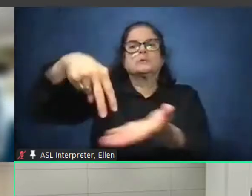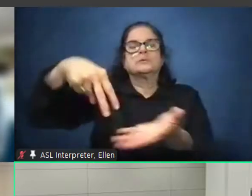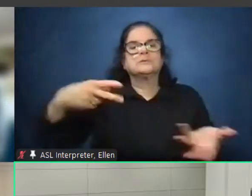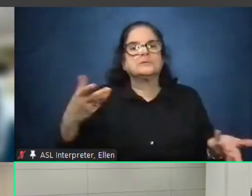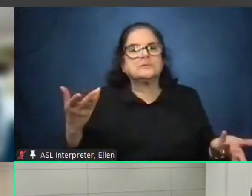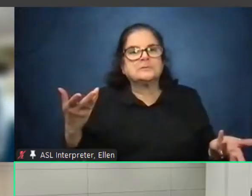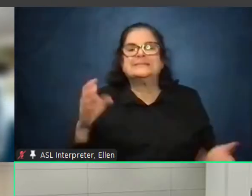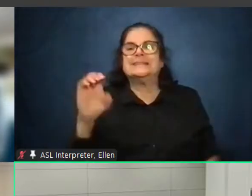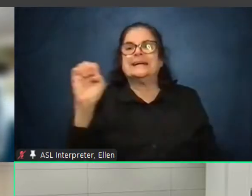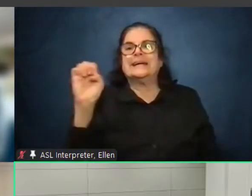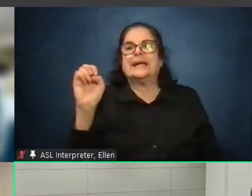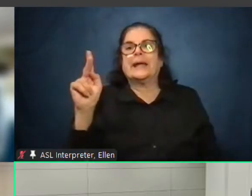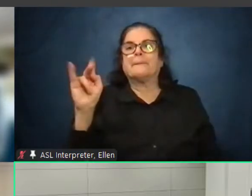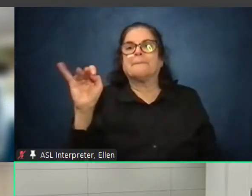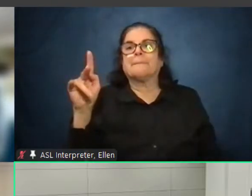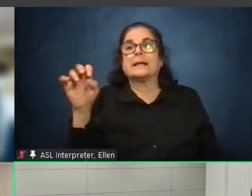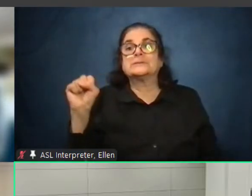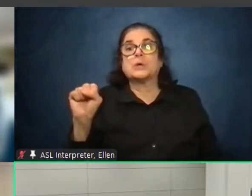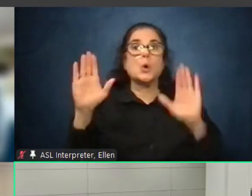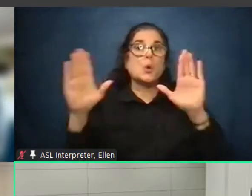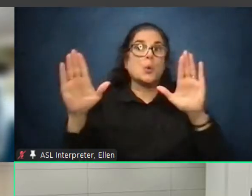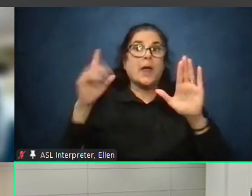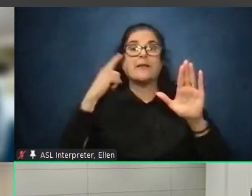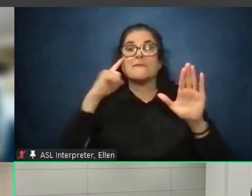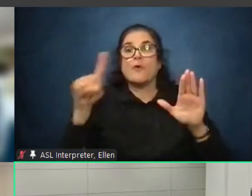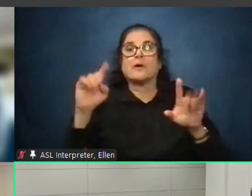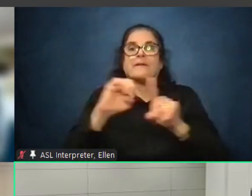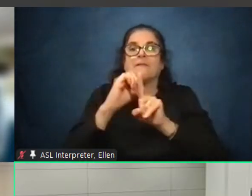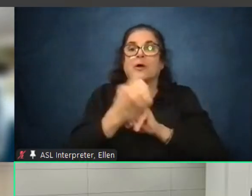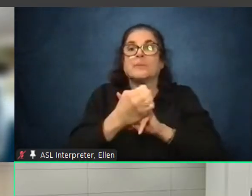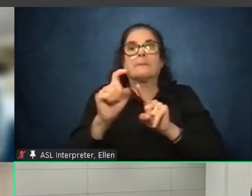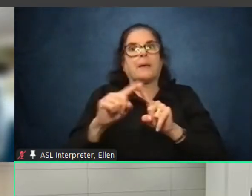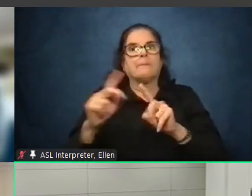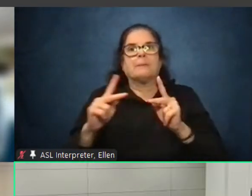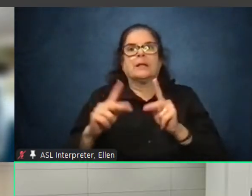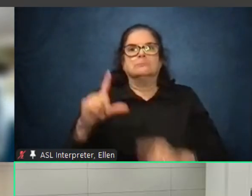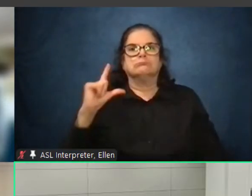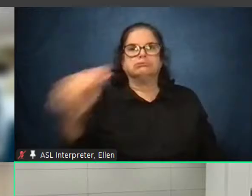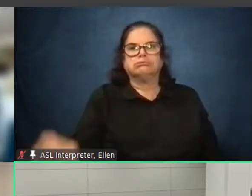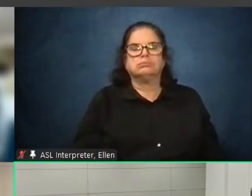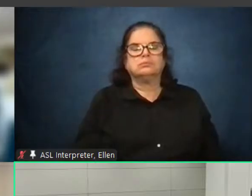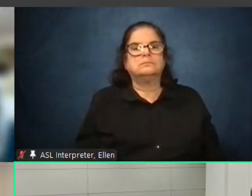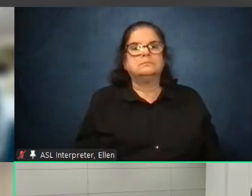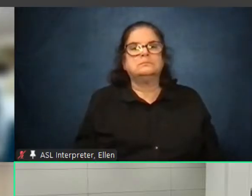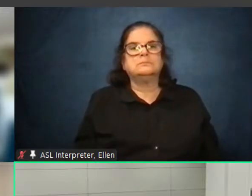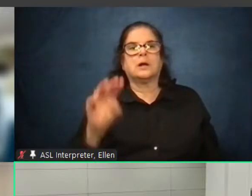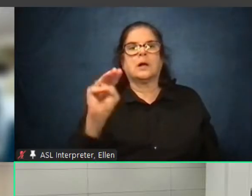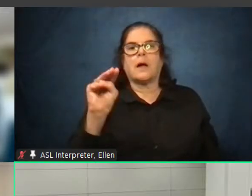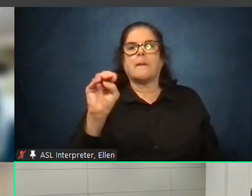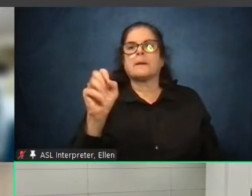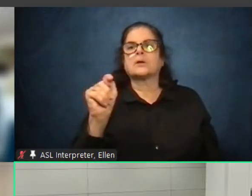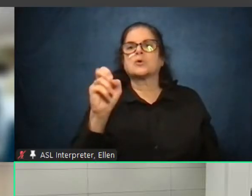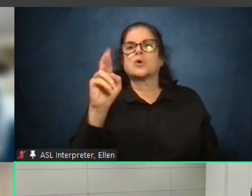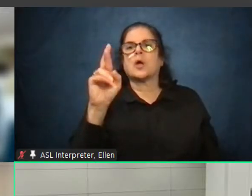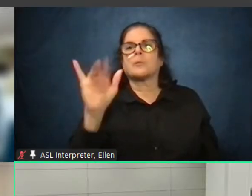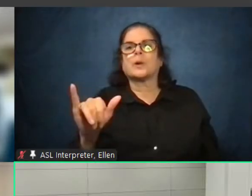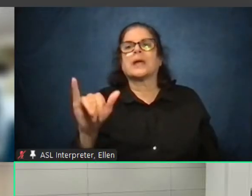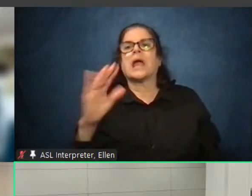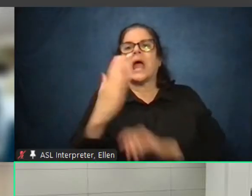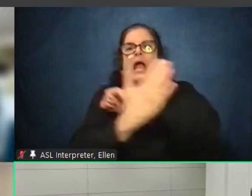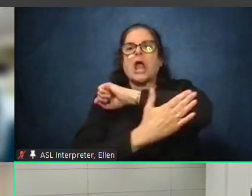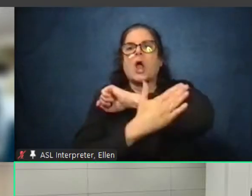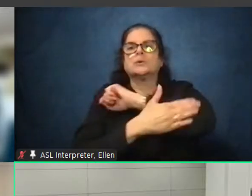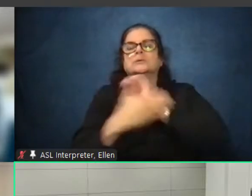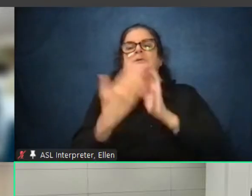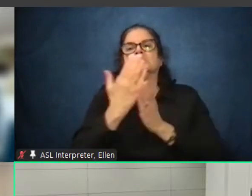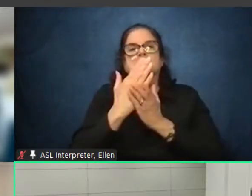think e-bikes are great for the environment, but like that is folks going faster. So, I mean, and I know Montgomery County, I think there were certain parts of the